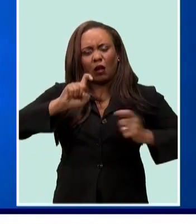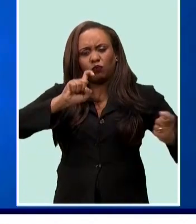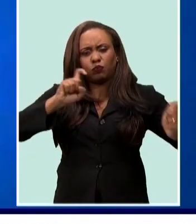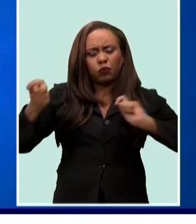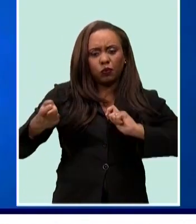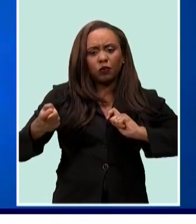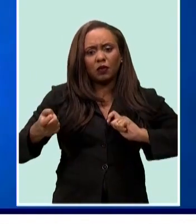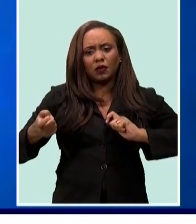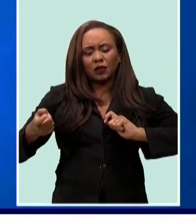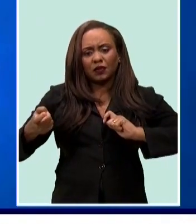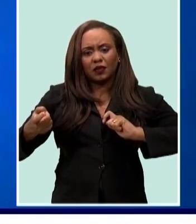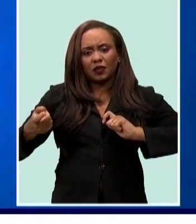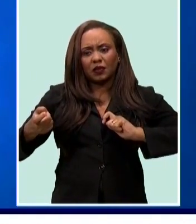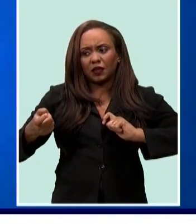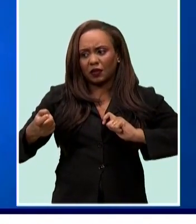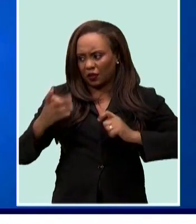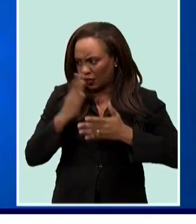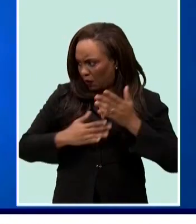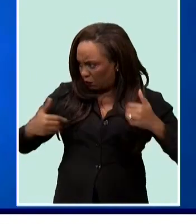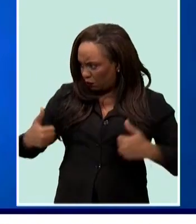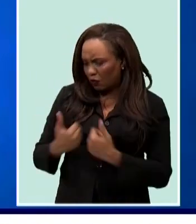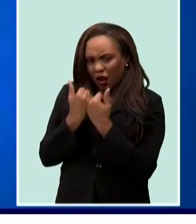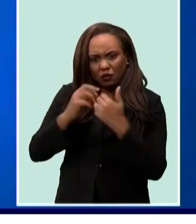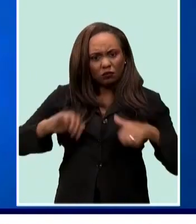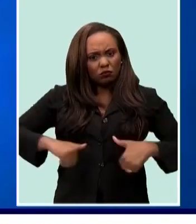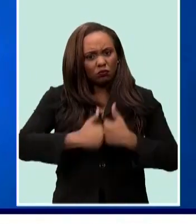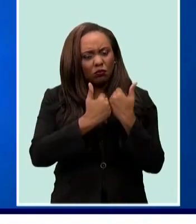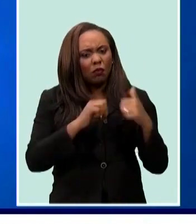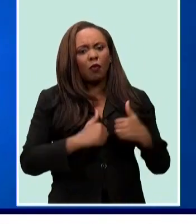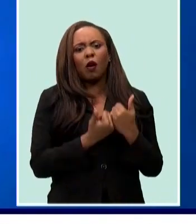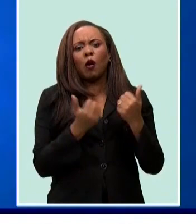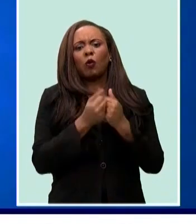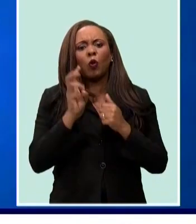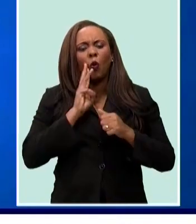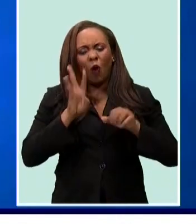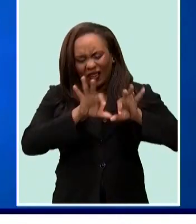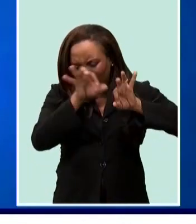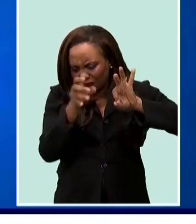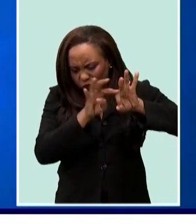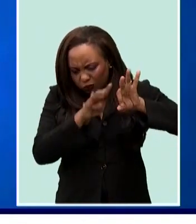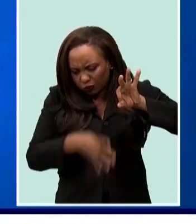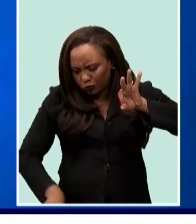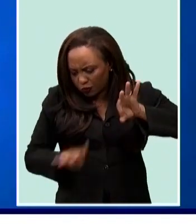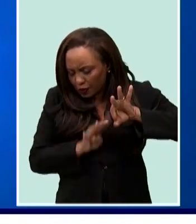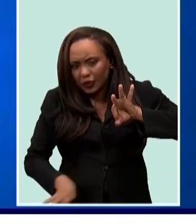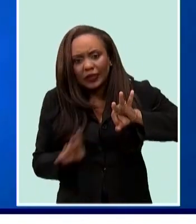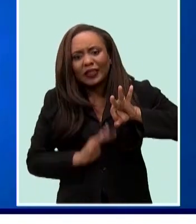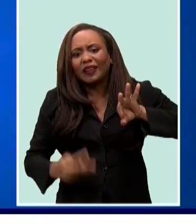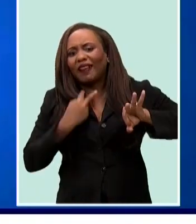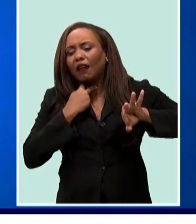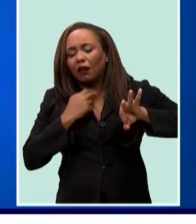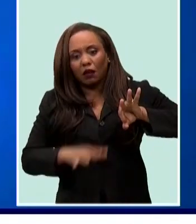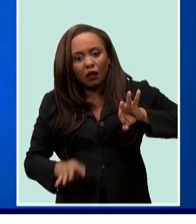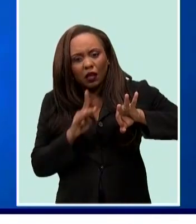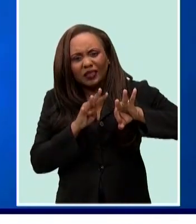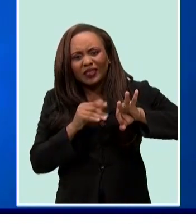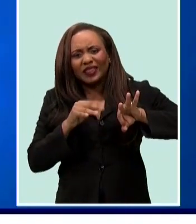know that there are a number of challenges in the areas with the drainage problems. We're going to address all of